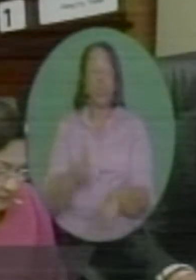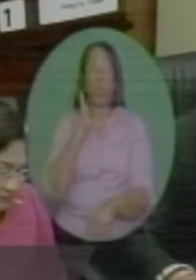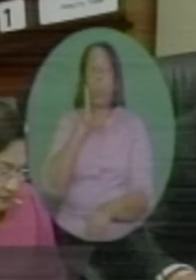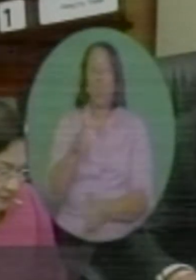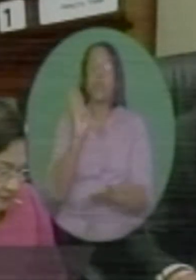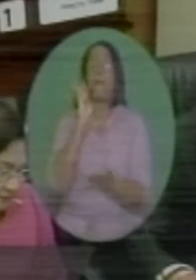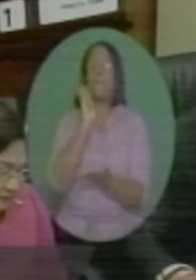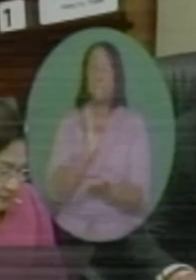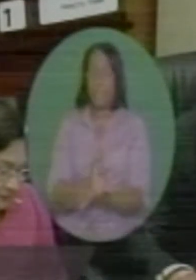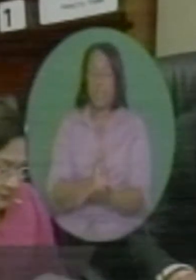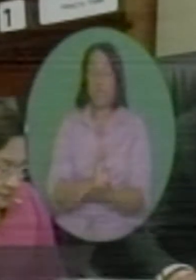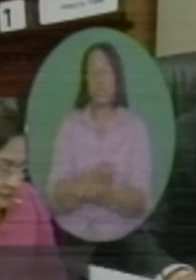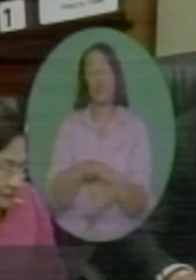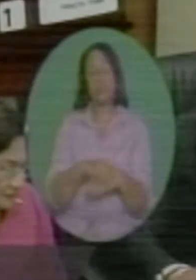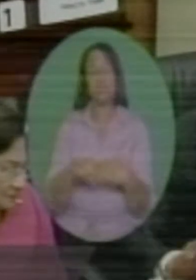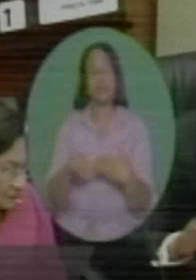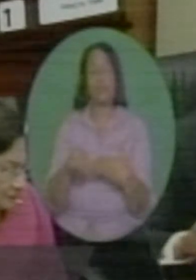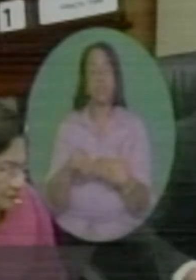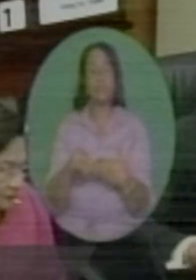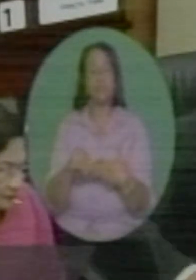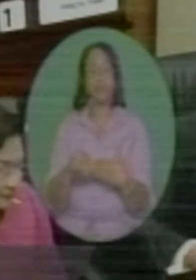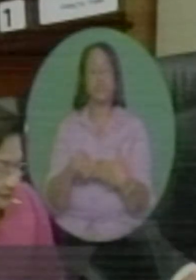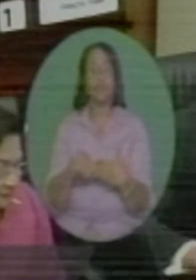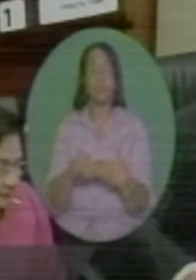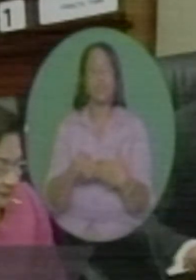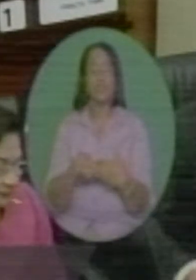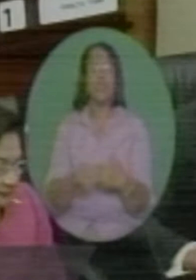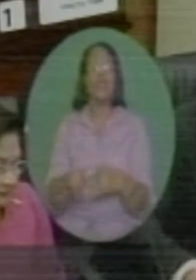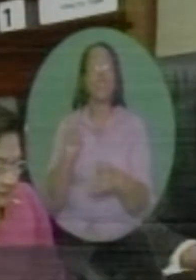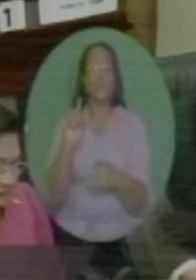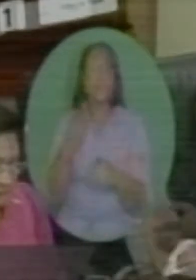$1 billion in the first month of the new fiscal year for clearing the backlog.